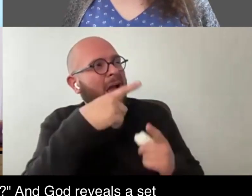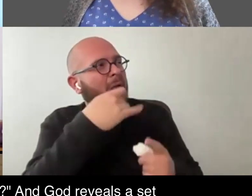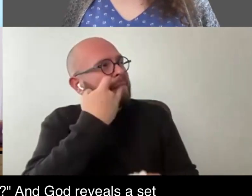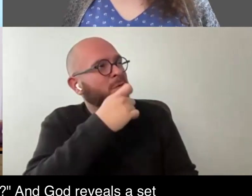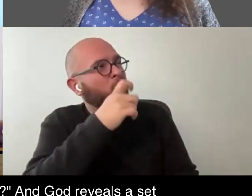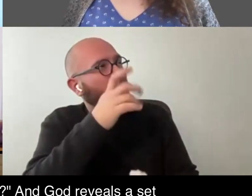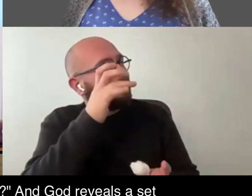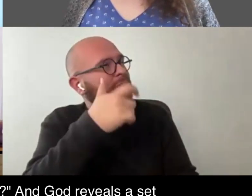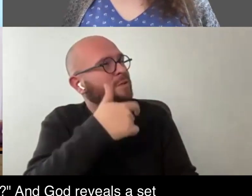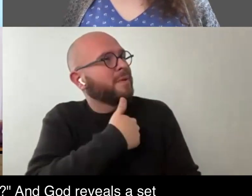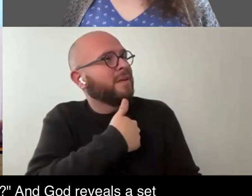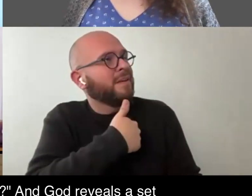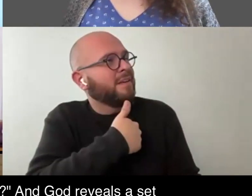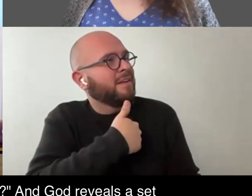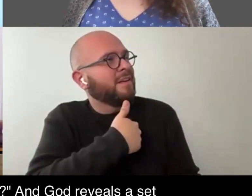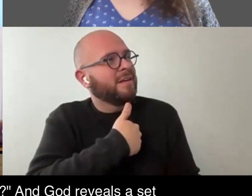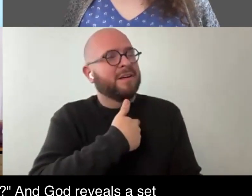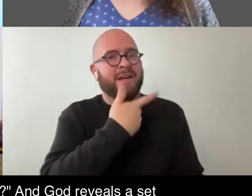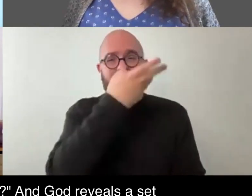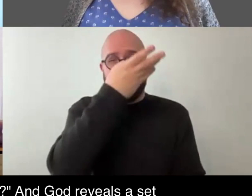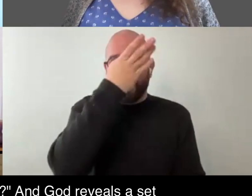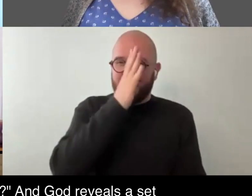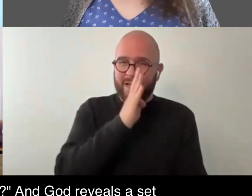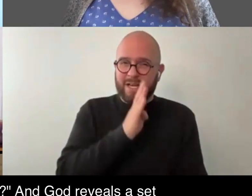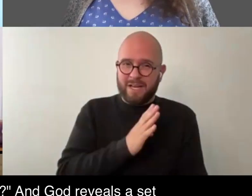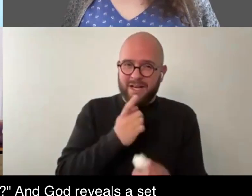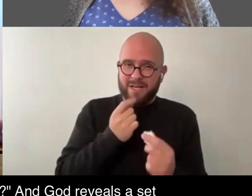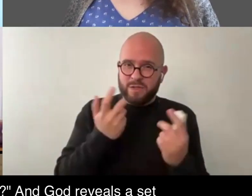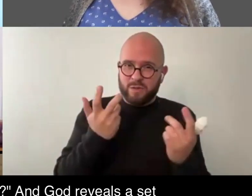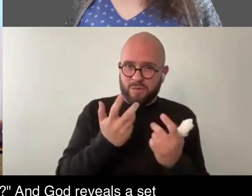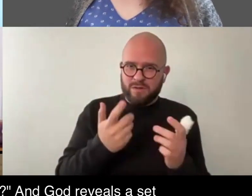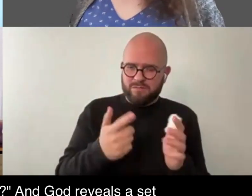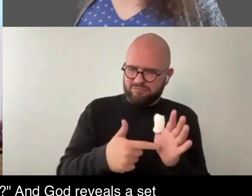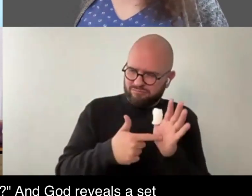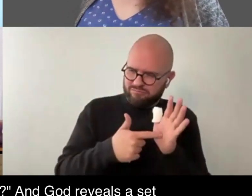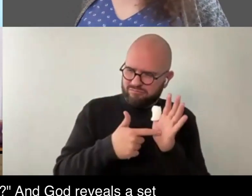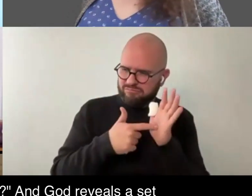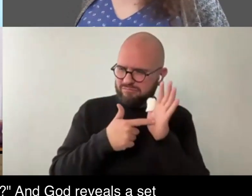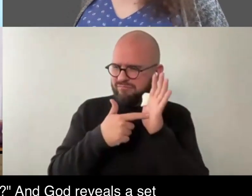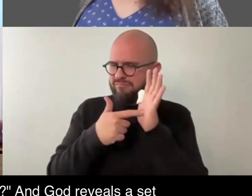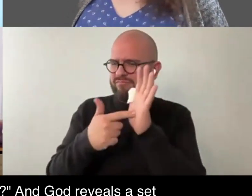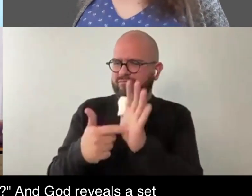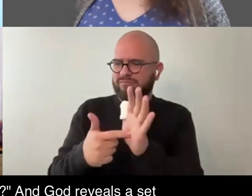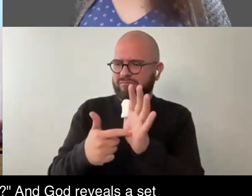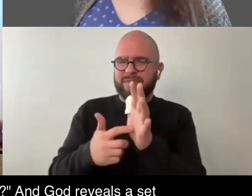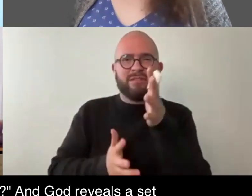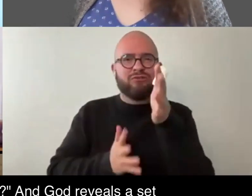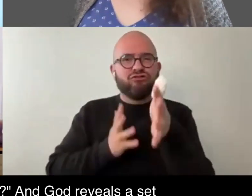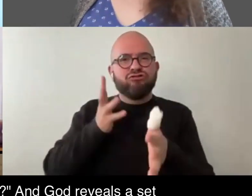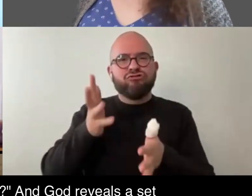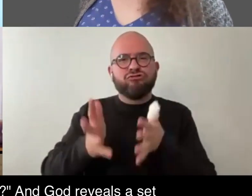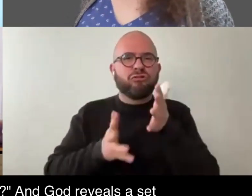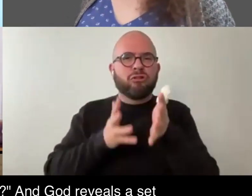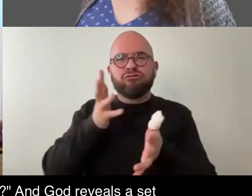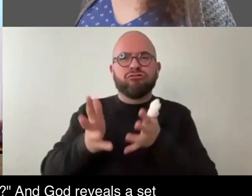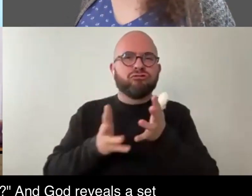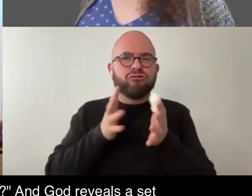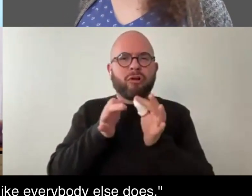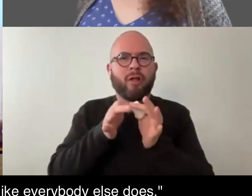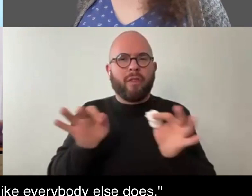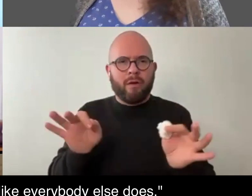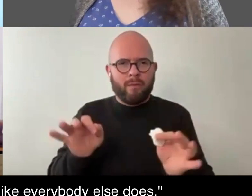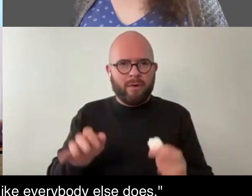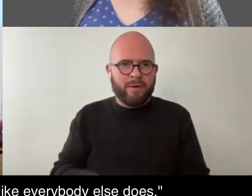God reveals a set of signs, right? Gestural language. Instead of